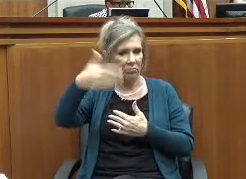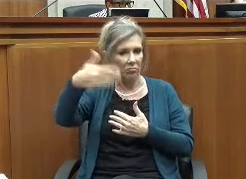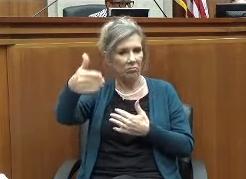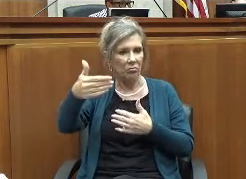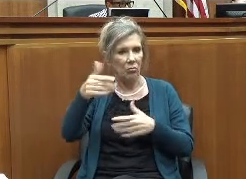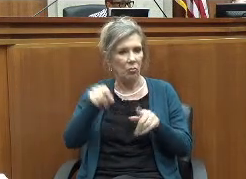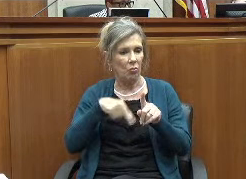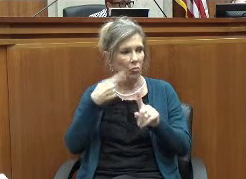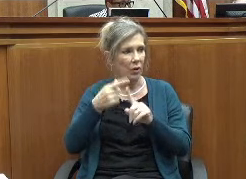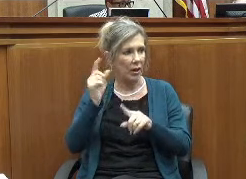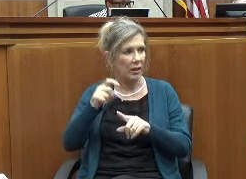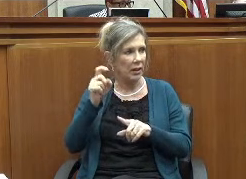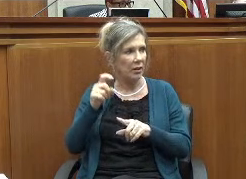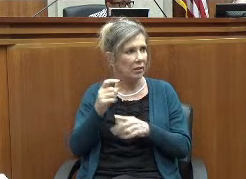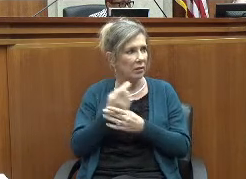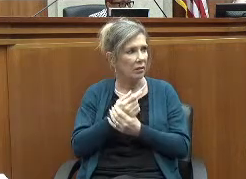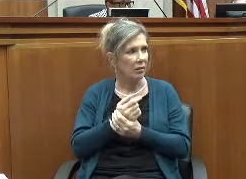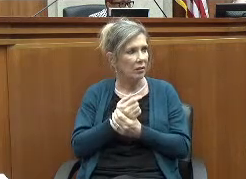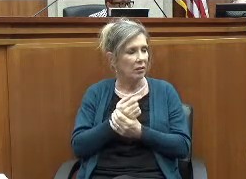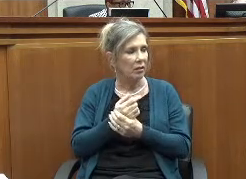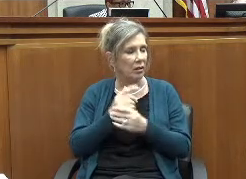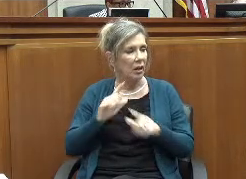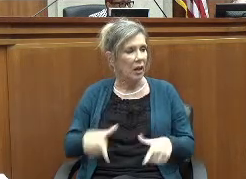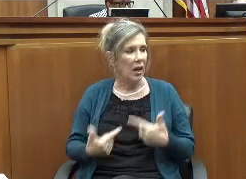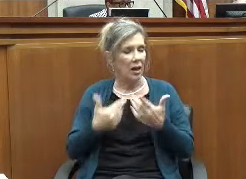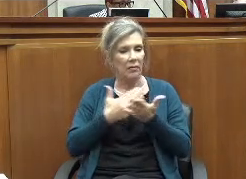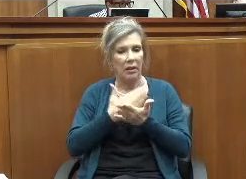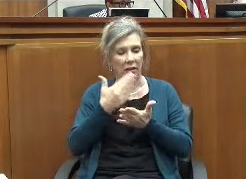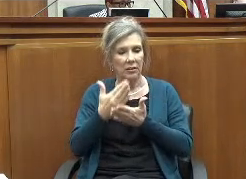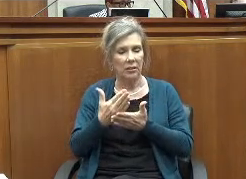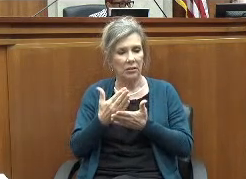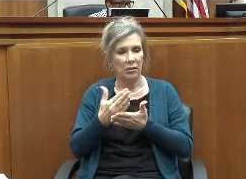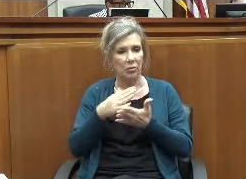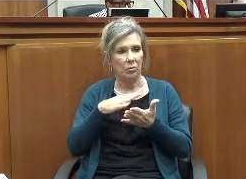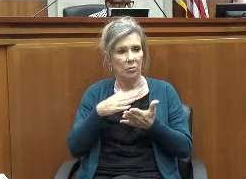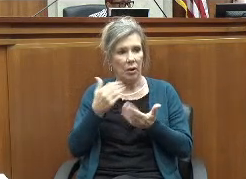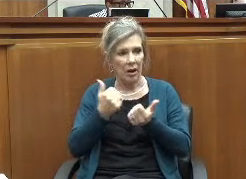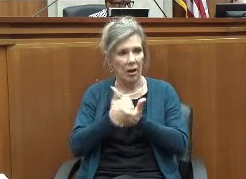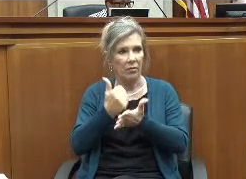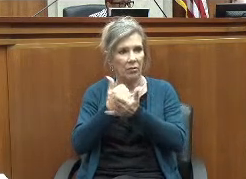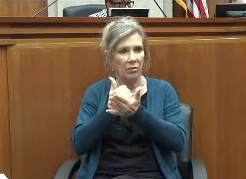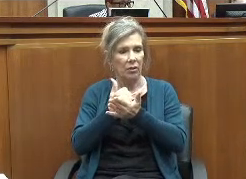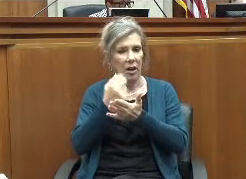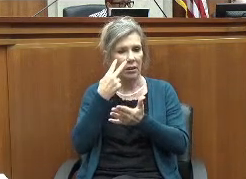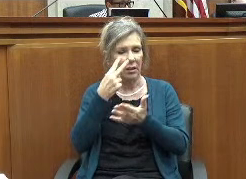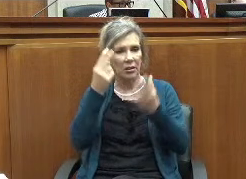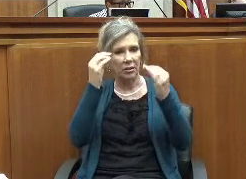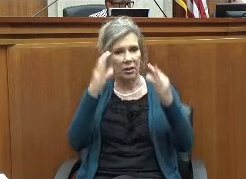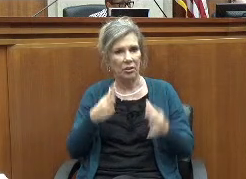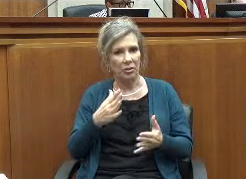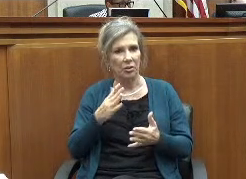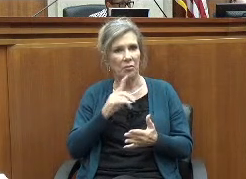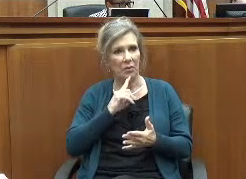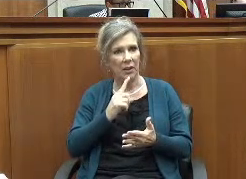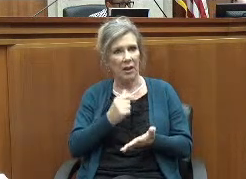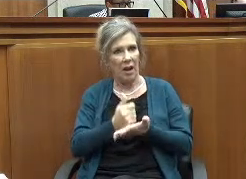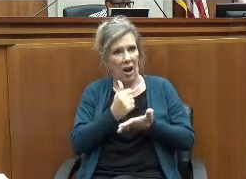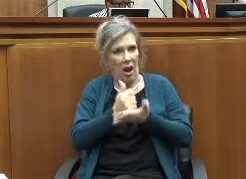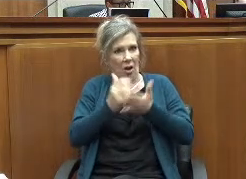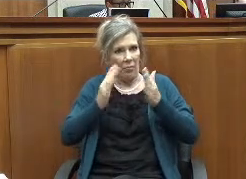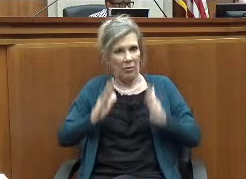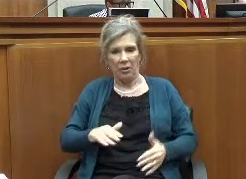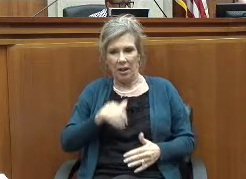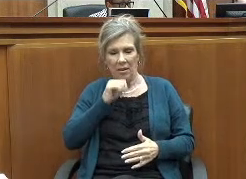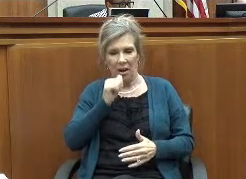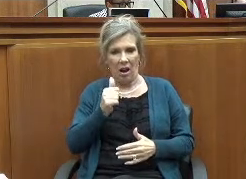Live lessons were helpful, and I began to see teachers as supportive helpers rather than tormentors.